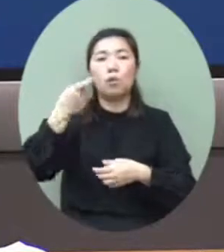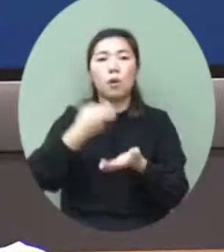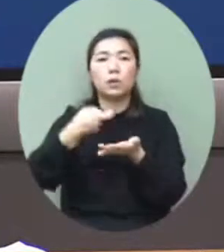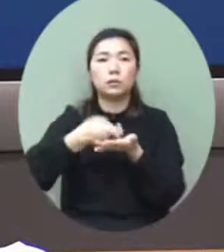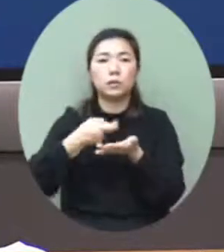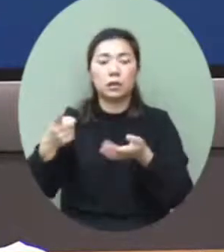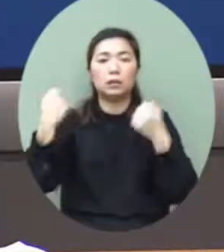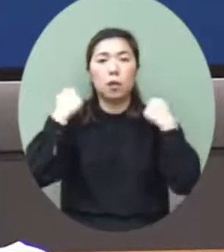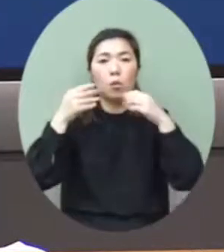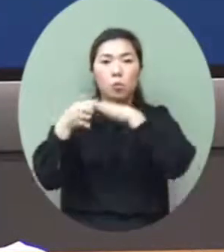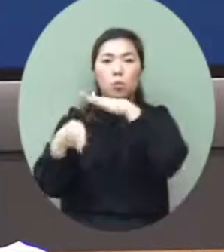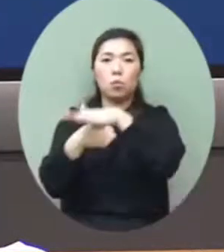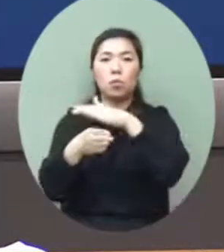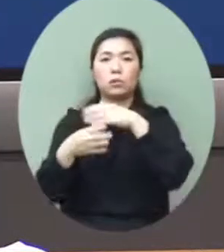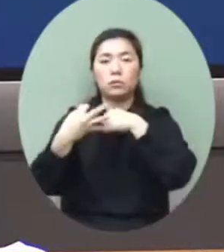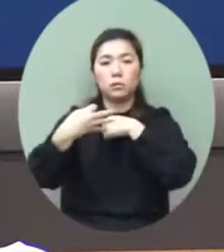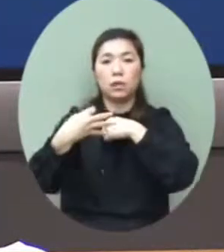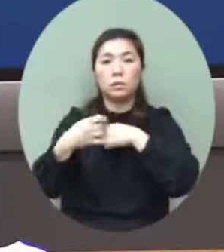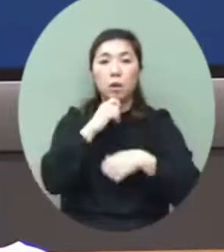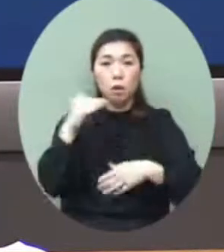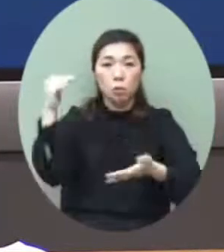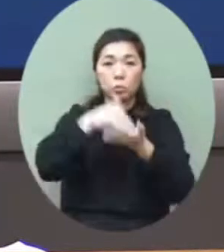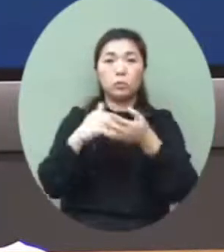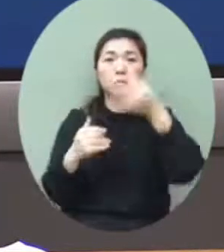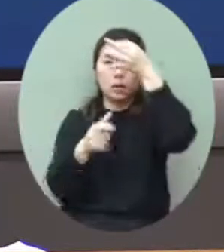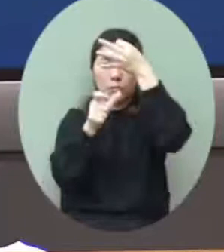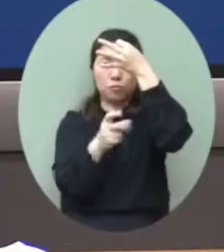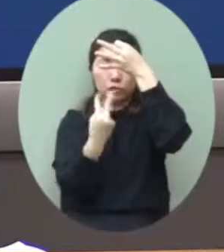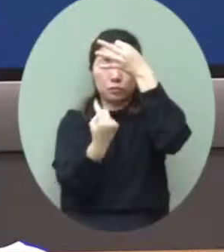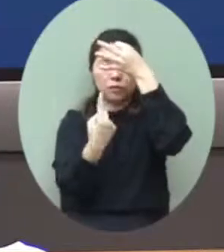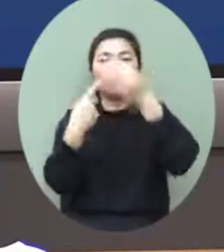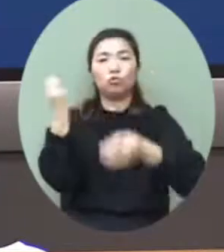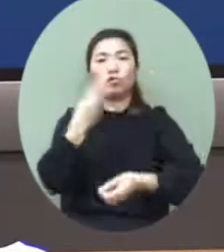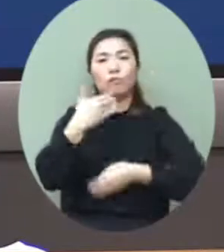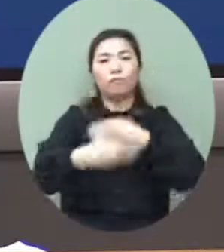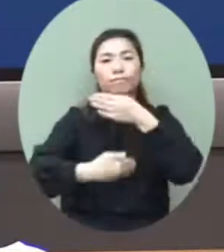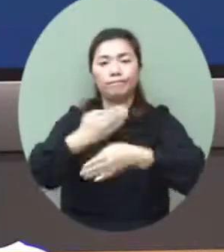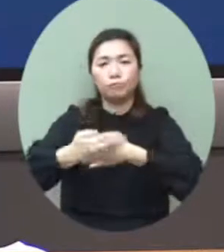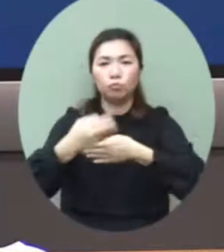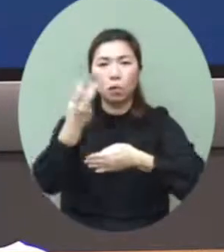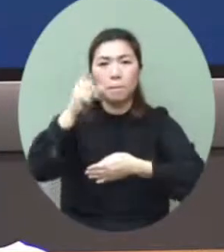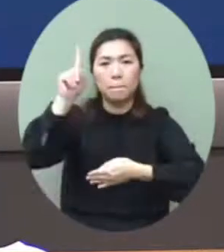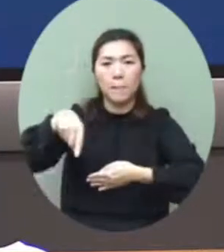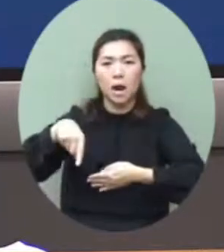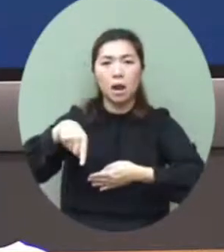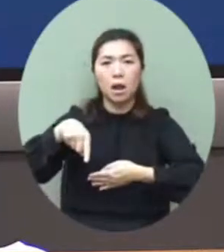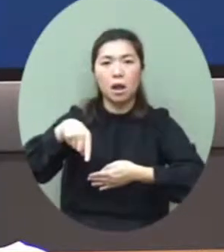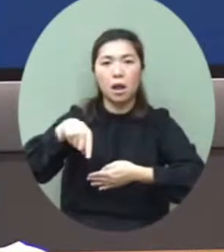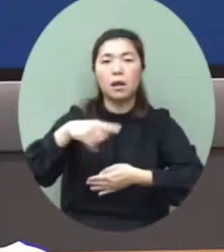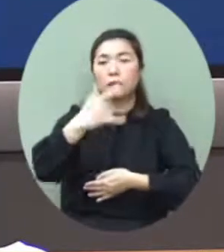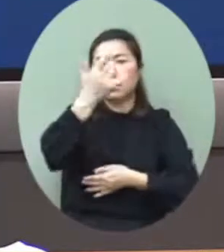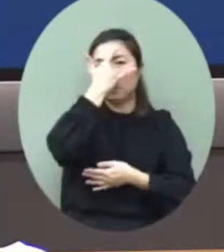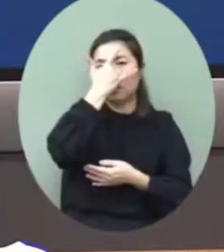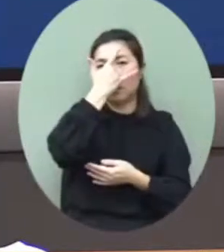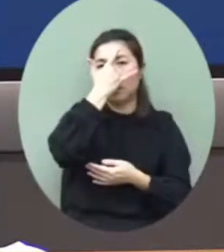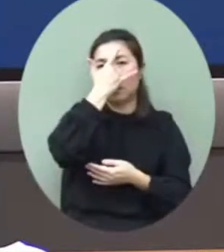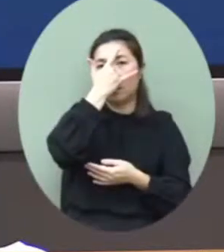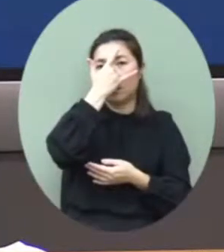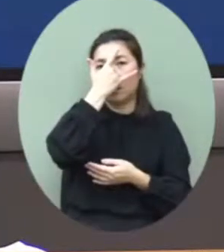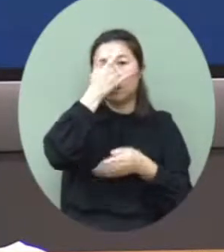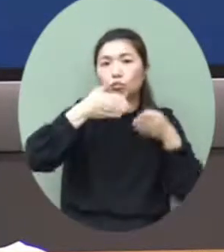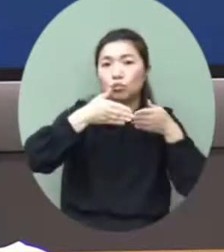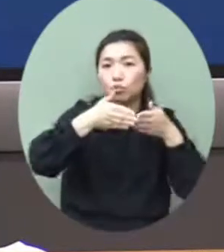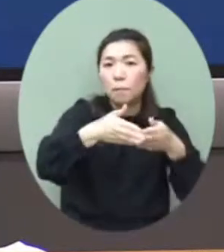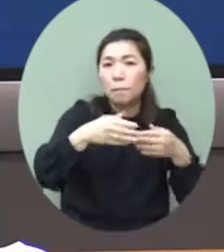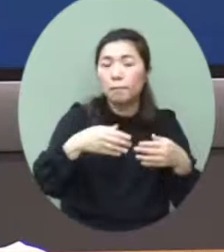at Harbour Road will be commissioned today. And then by the 21st of March, we